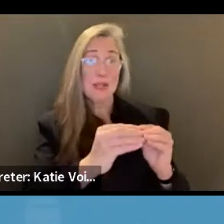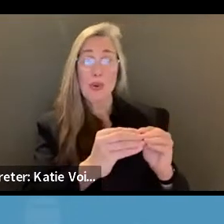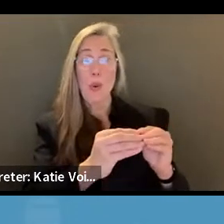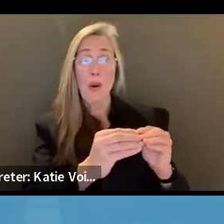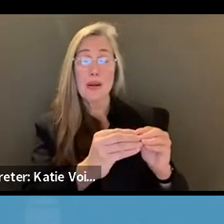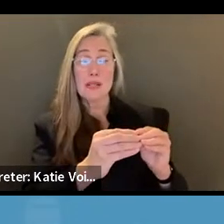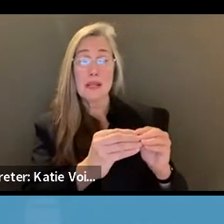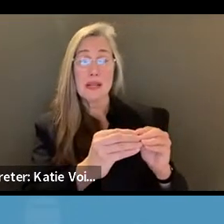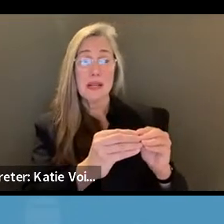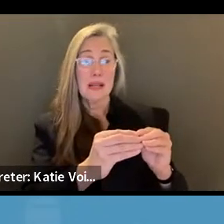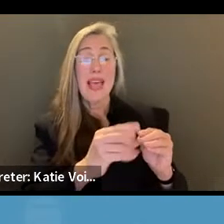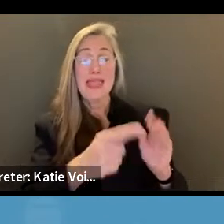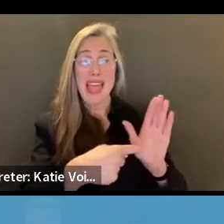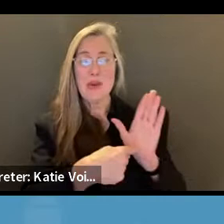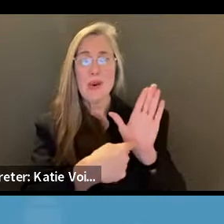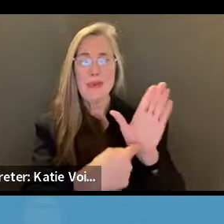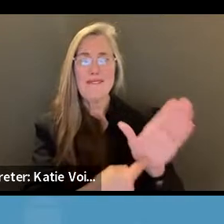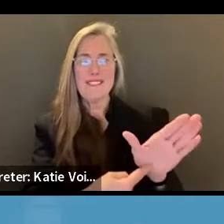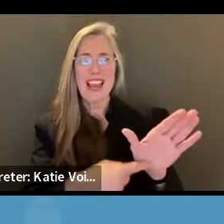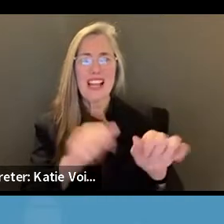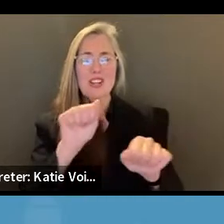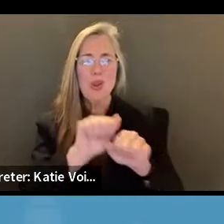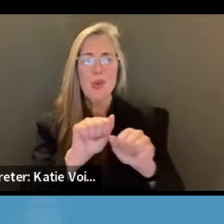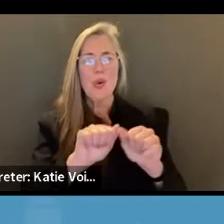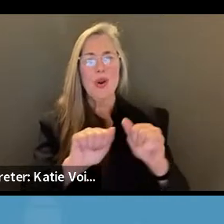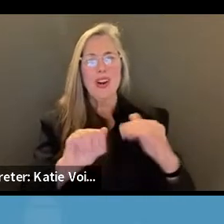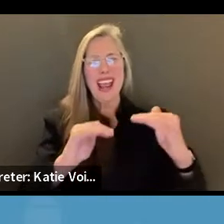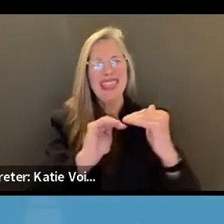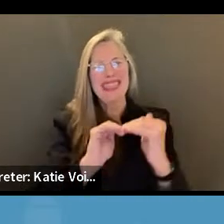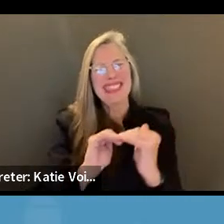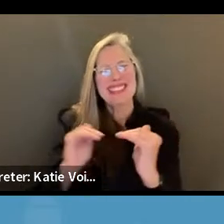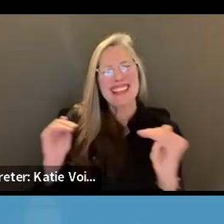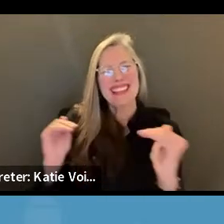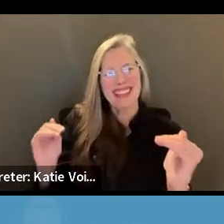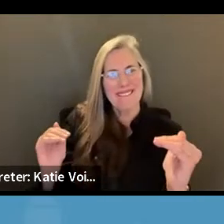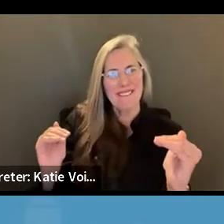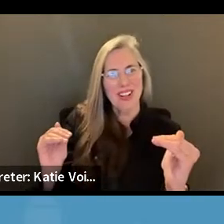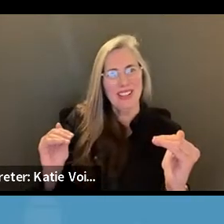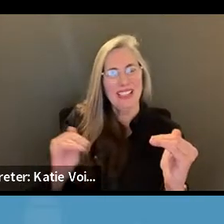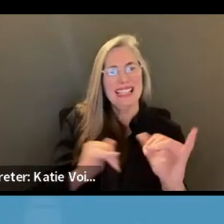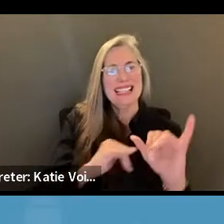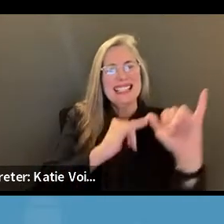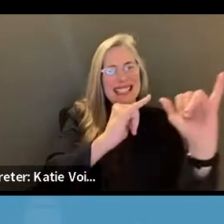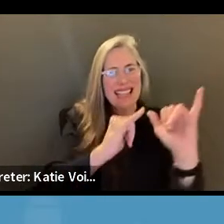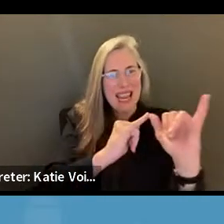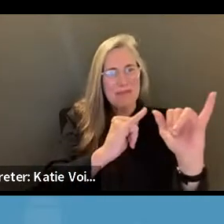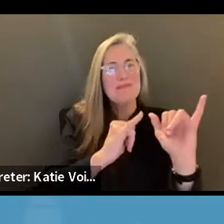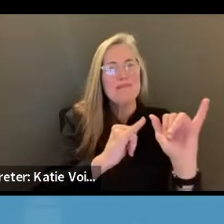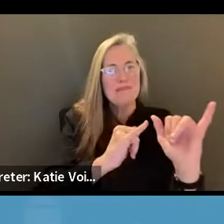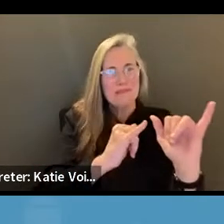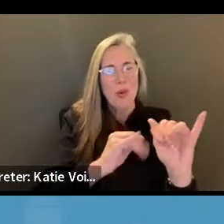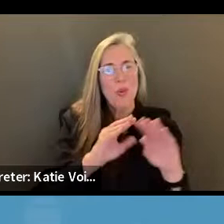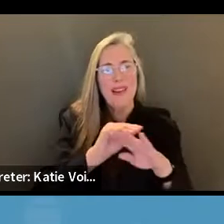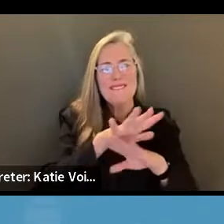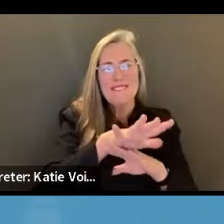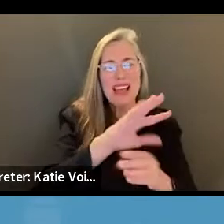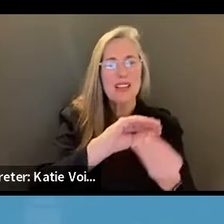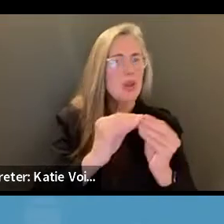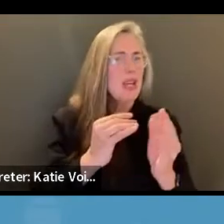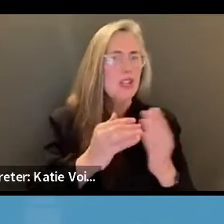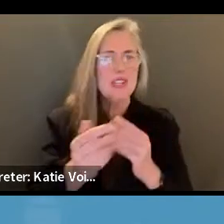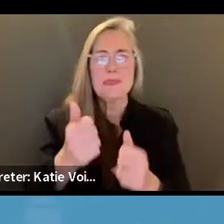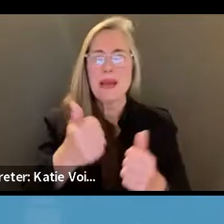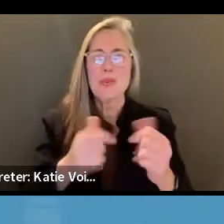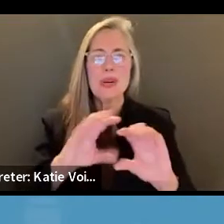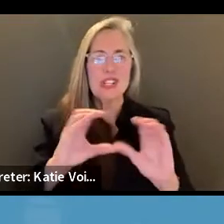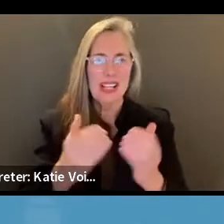be reflective of the work that we're doing at this level. Because it won't matter what class you're sitting in, we're also going to make sure that we're